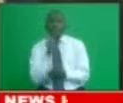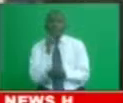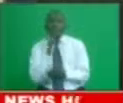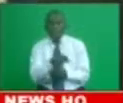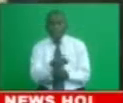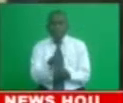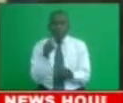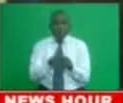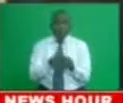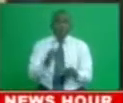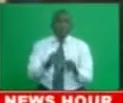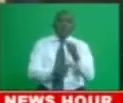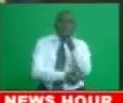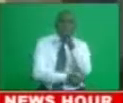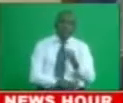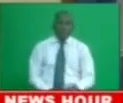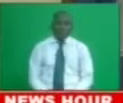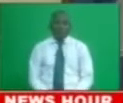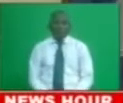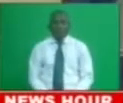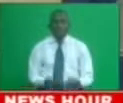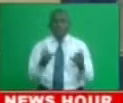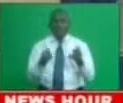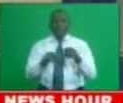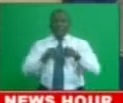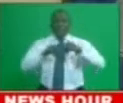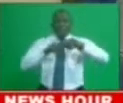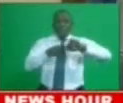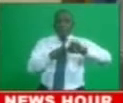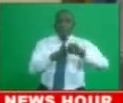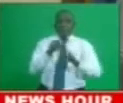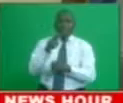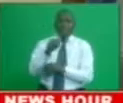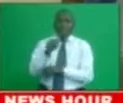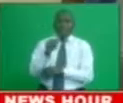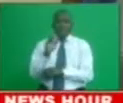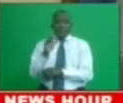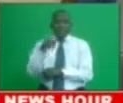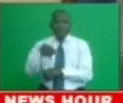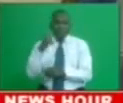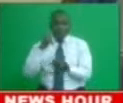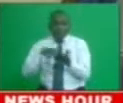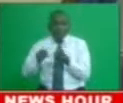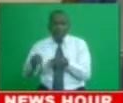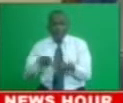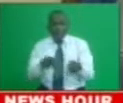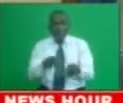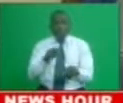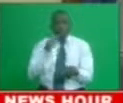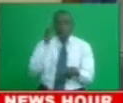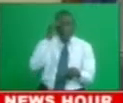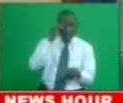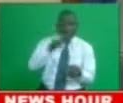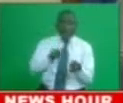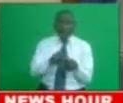recommendations will be severely sanctioned. The implementation of NACAP will be a criteria for assessing the performance of ministers,